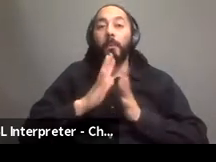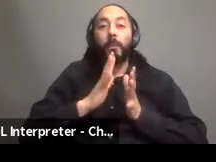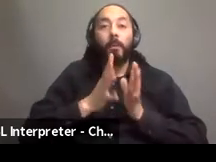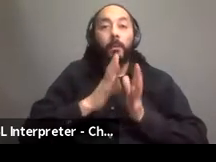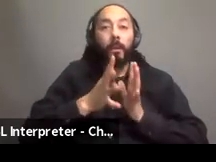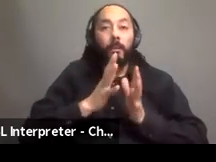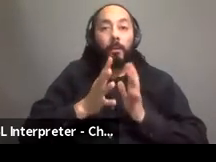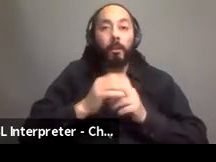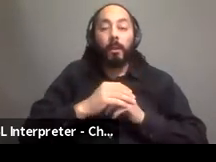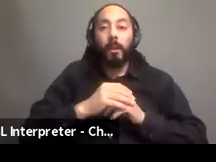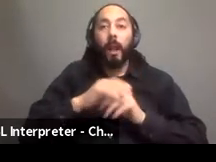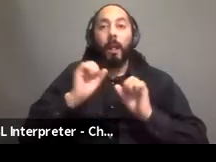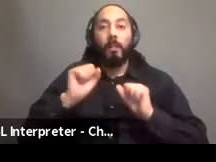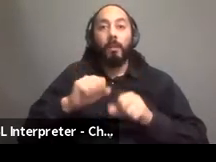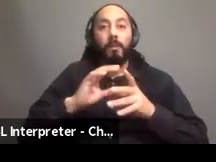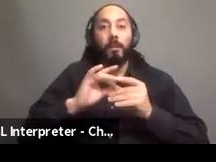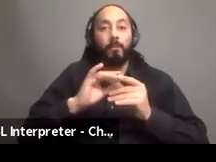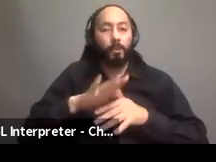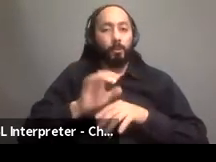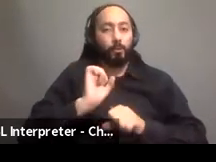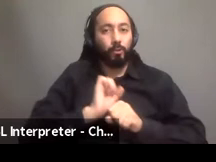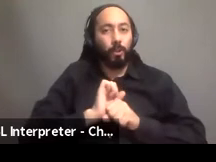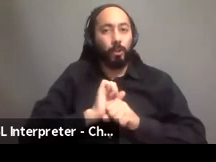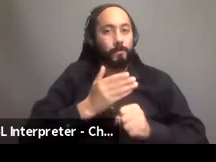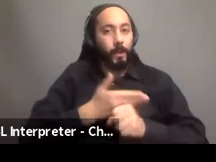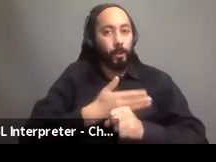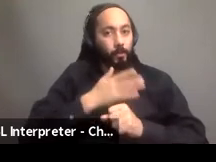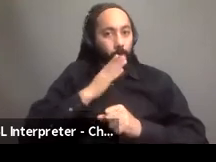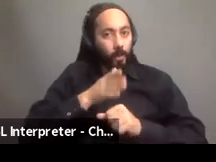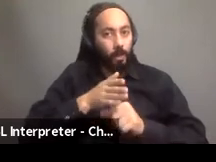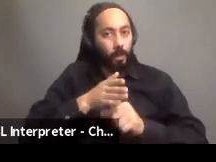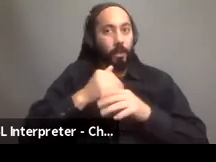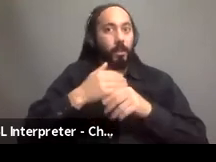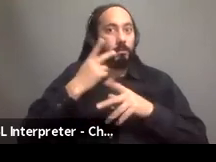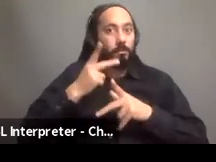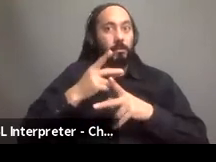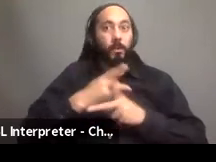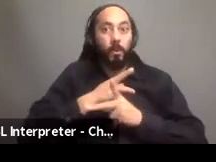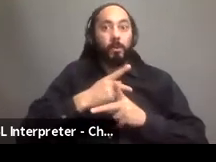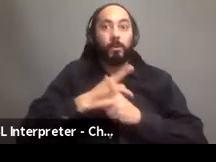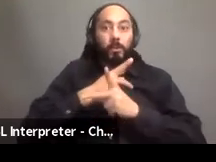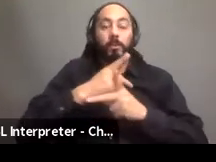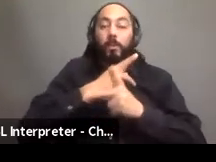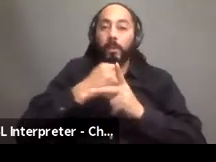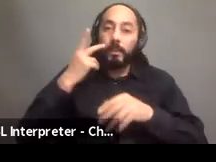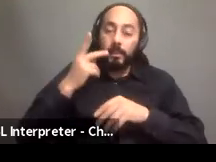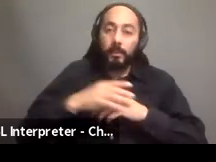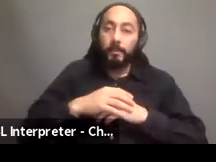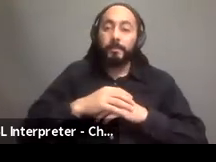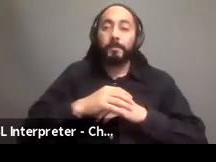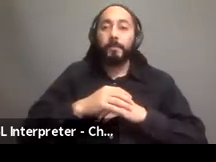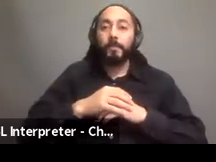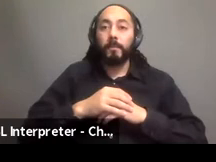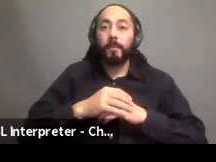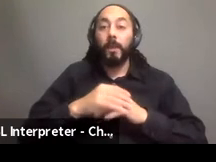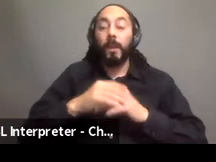sort of threat about your job status. So we often see those escalations occurring. For folks, it's sometimes that you need the